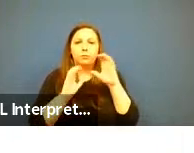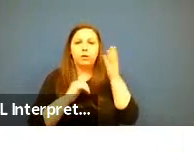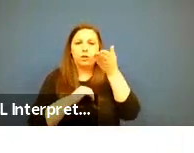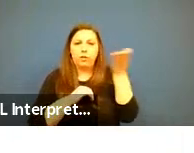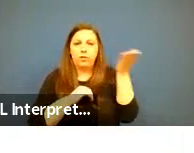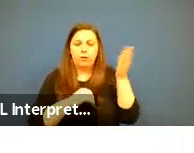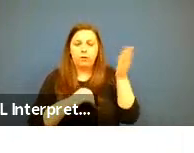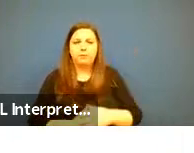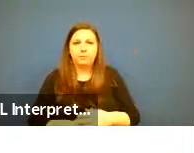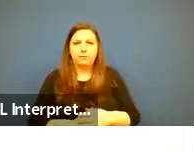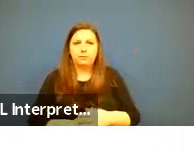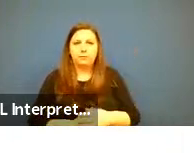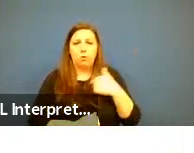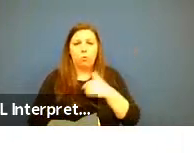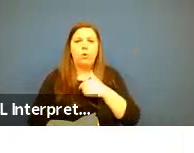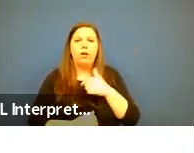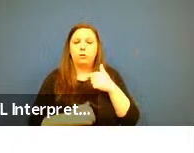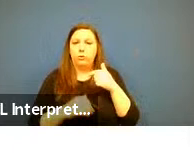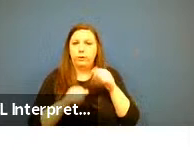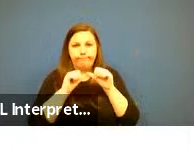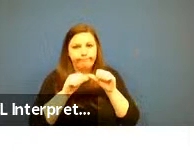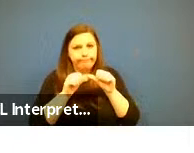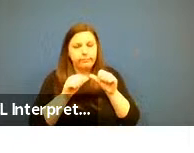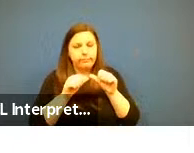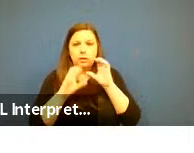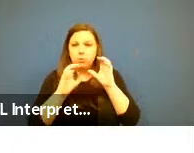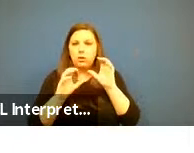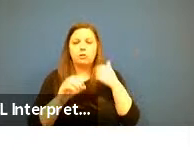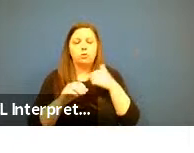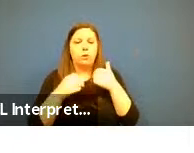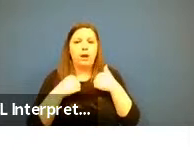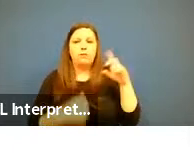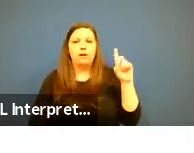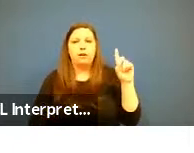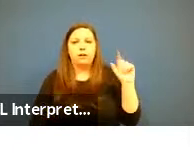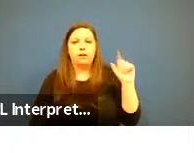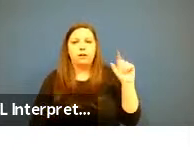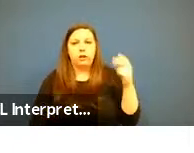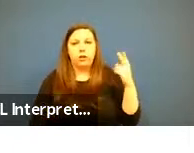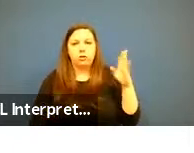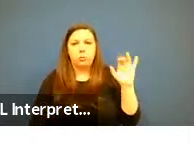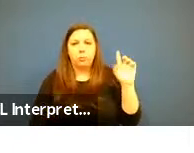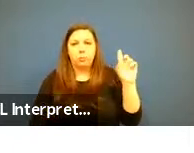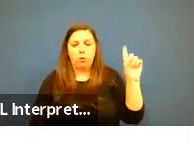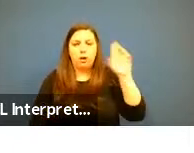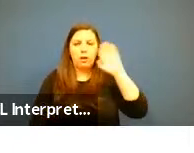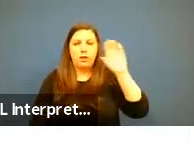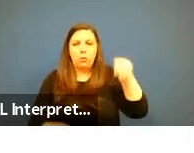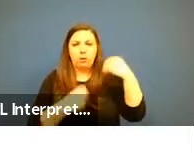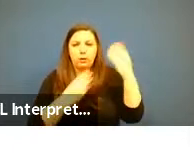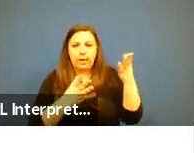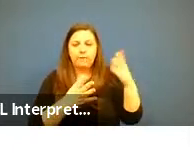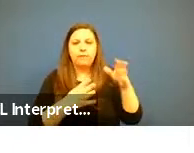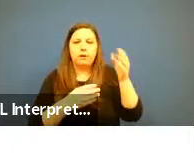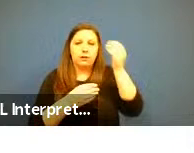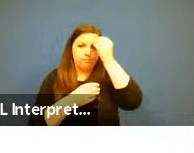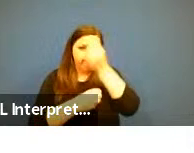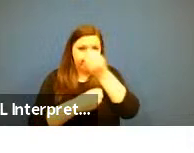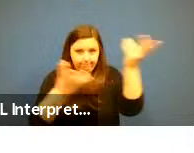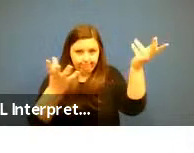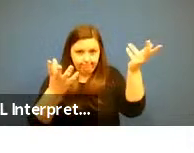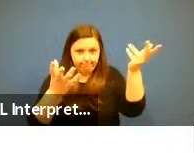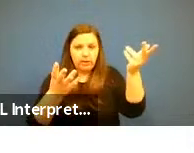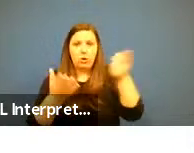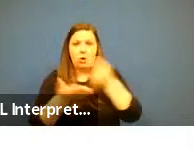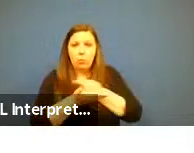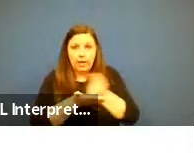We're doing regular communication. We're doing a dashboard that will give information out